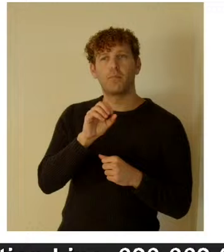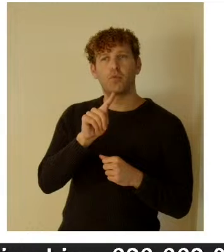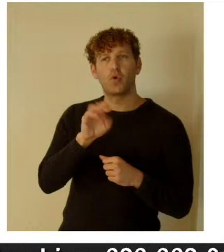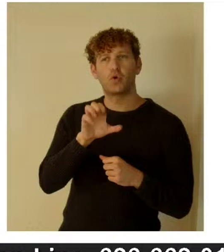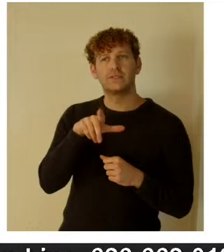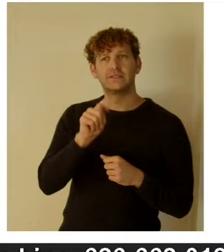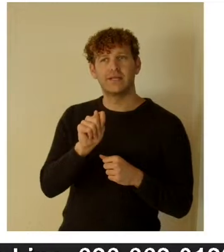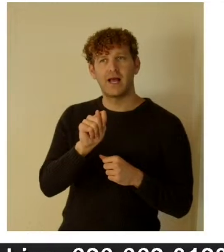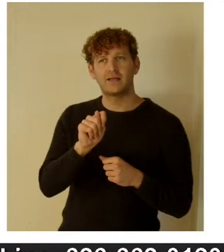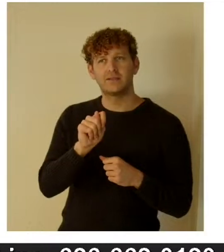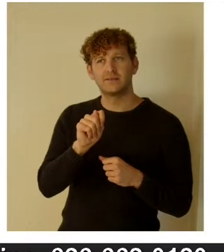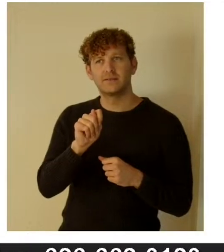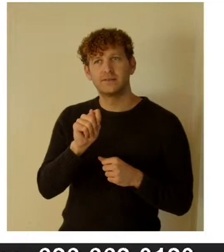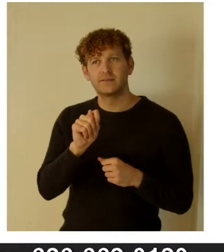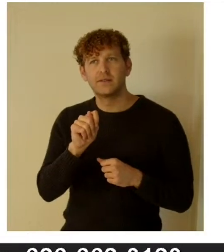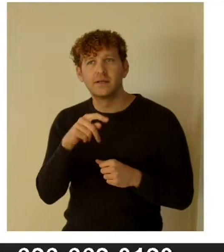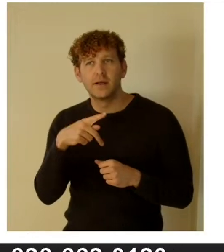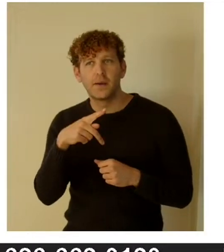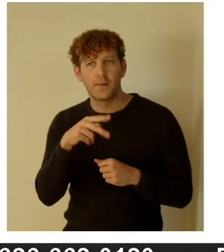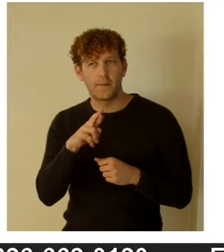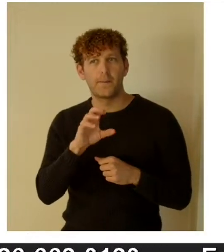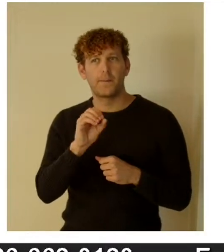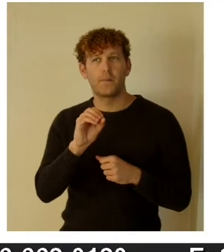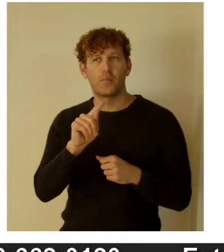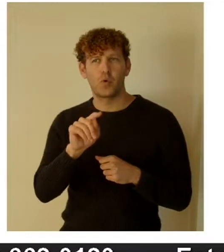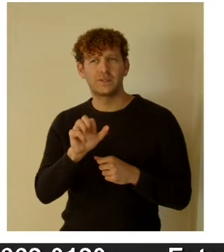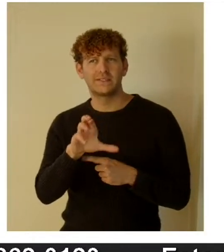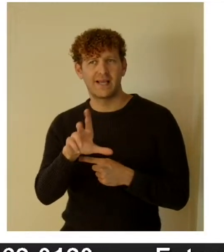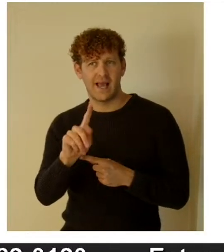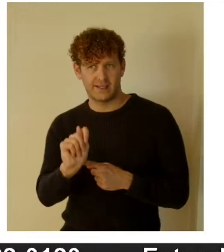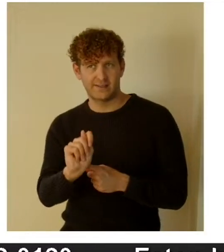protect.genesis.com. Thank you.